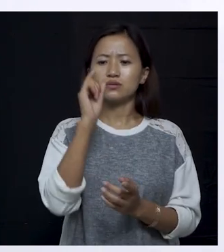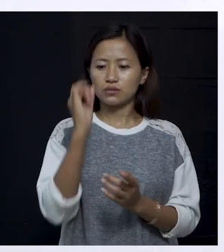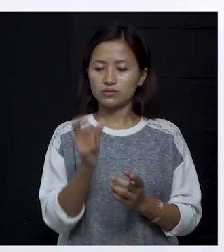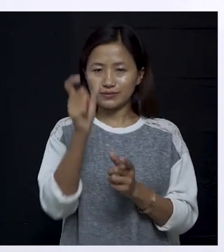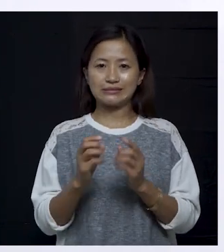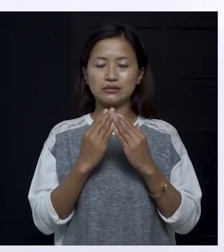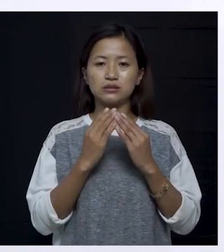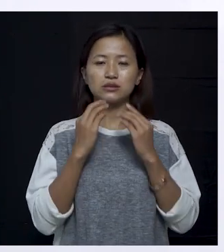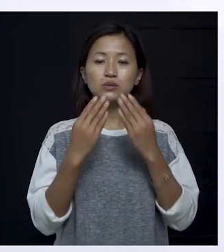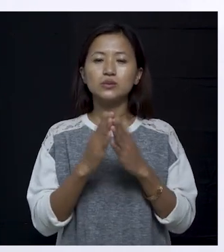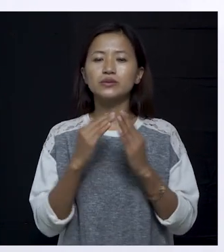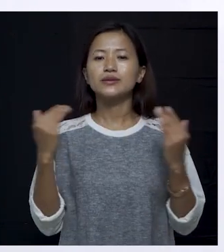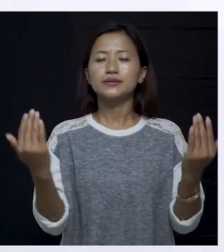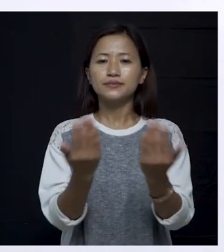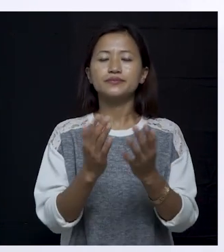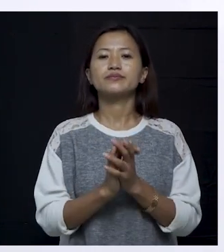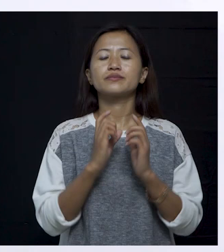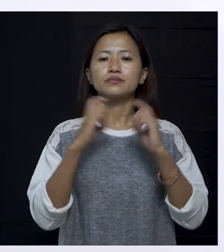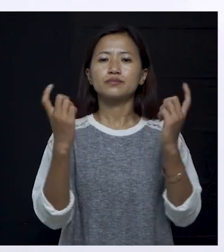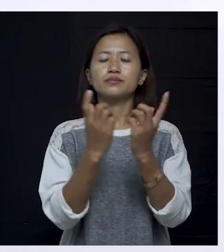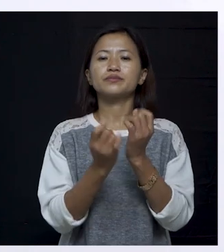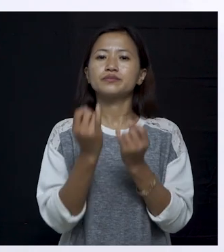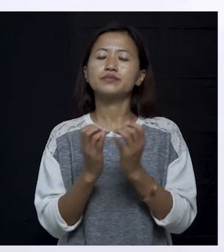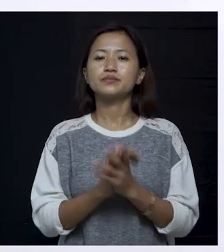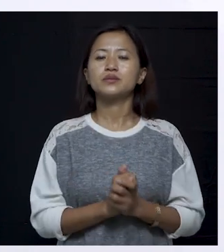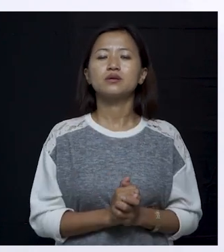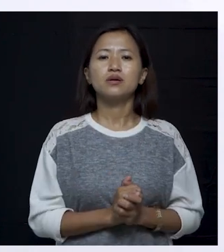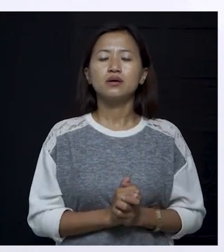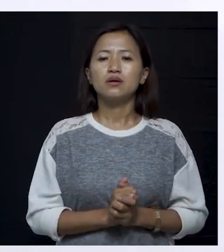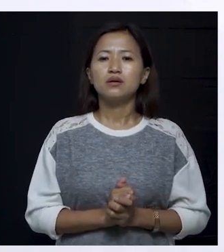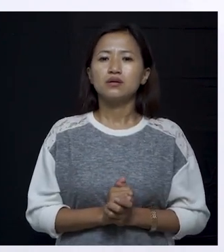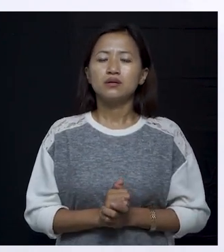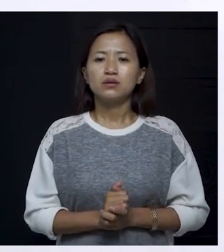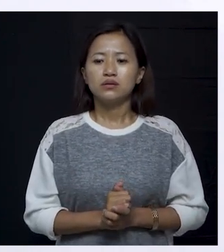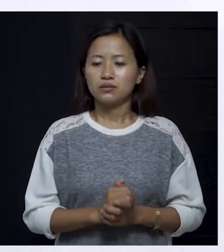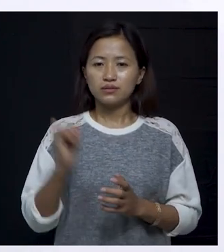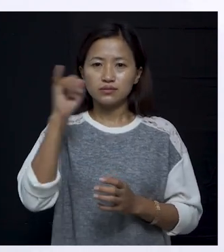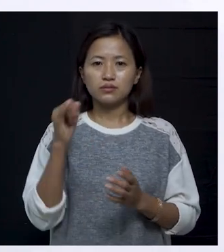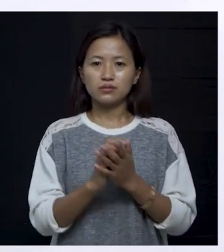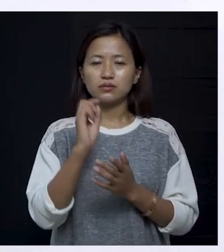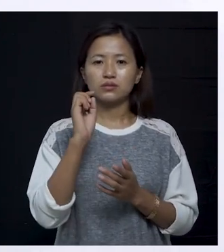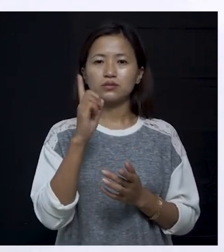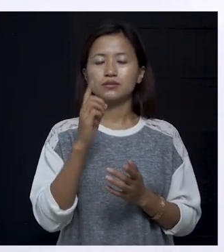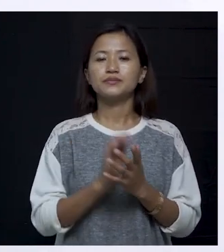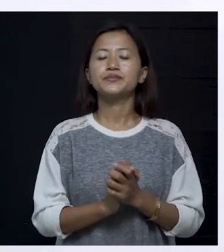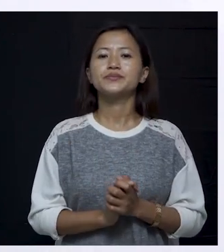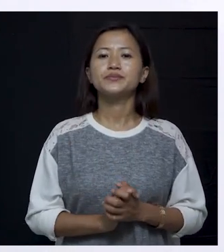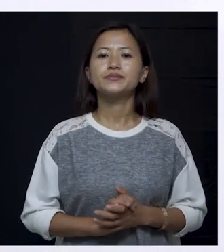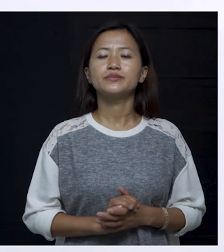institution, okay? So that is to do with cultural and educational. Then the sixth one is, we call it